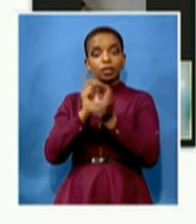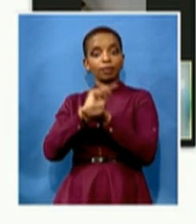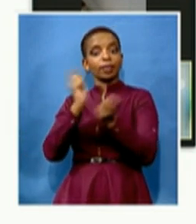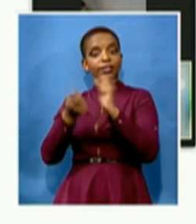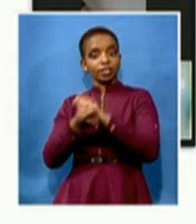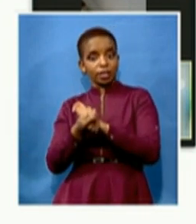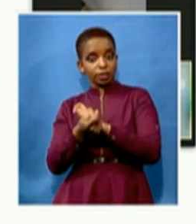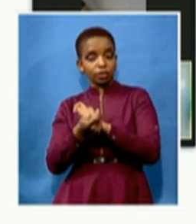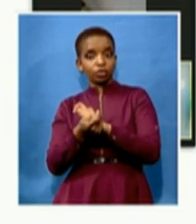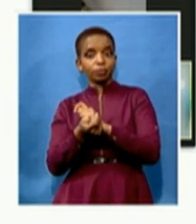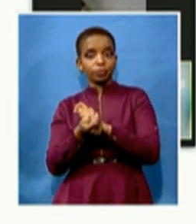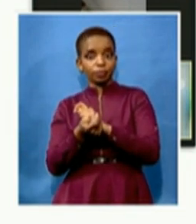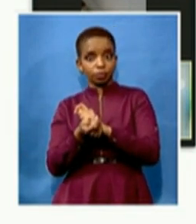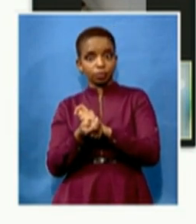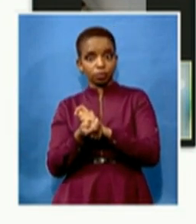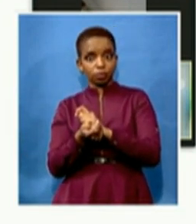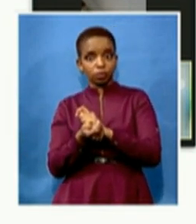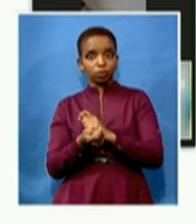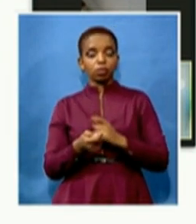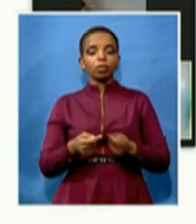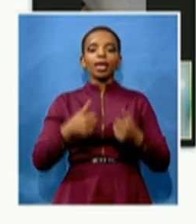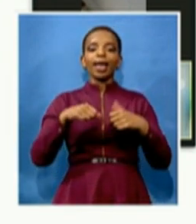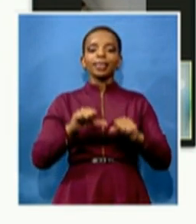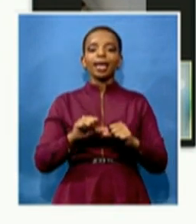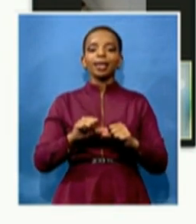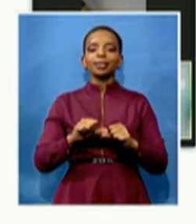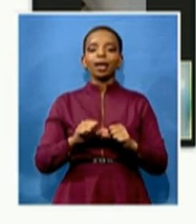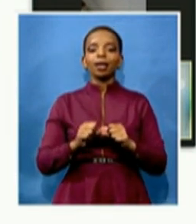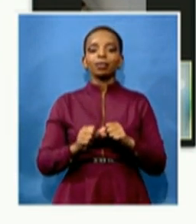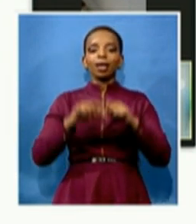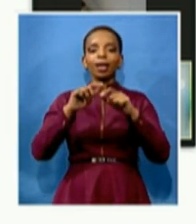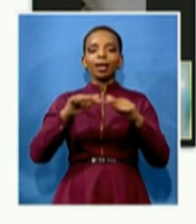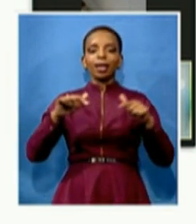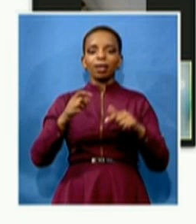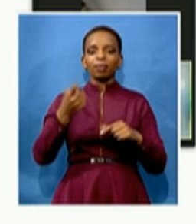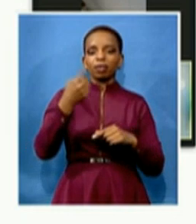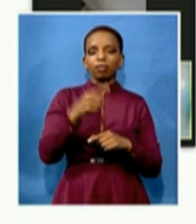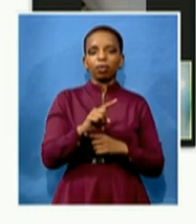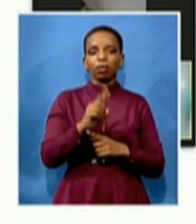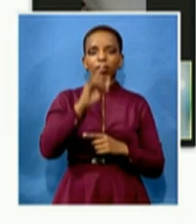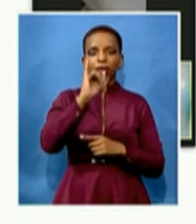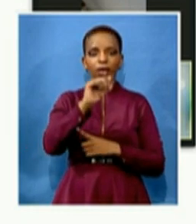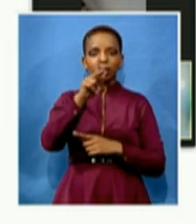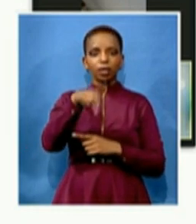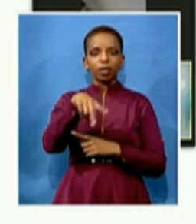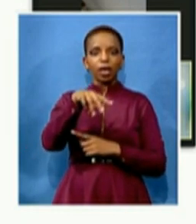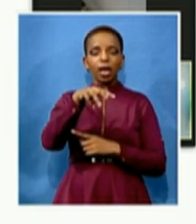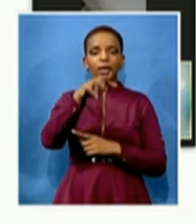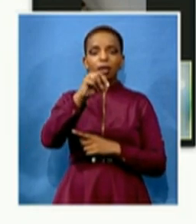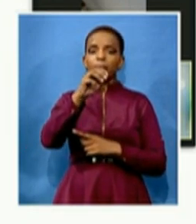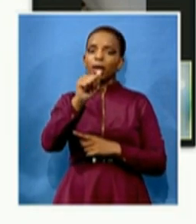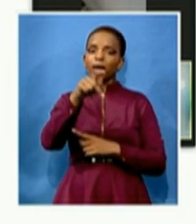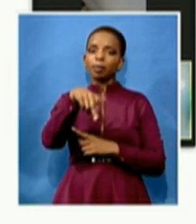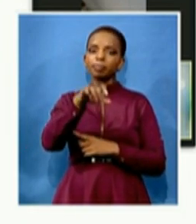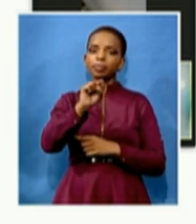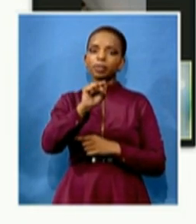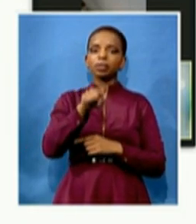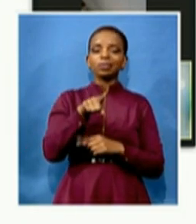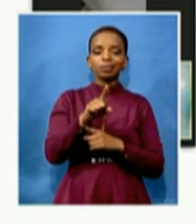sedation, especially for APAPs, is quite important to understand, because that will, of course,